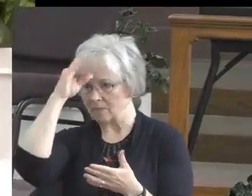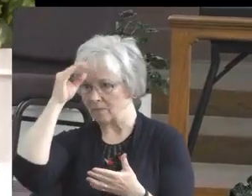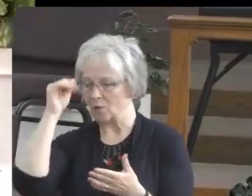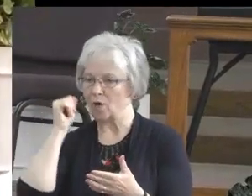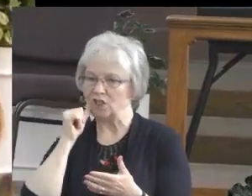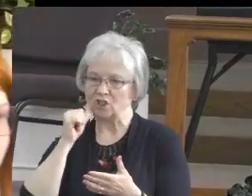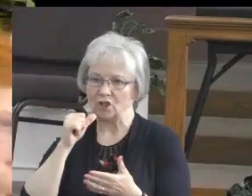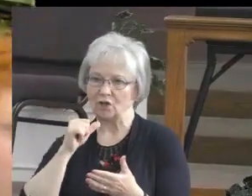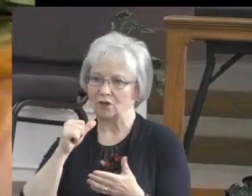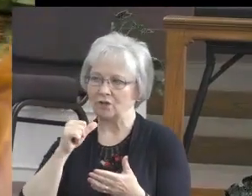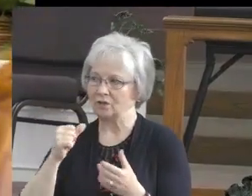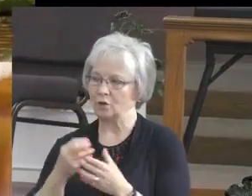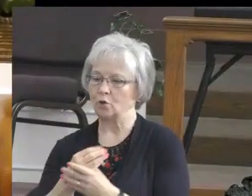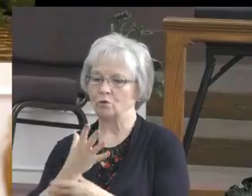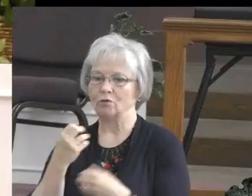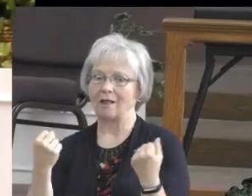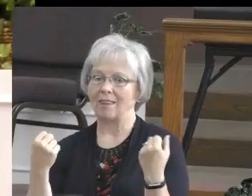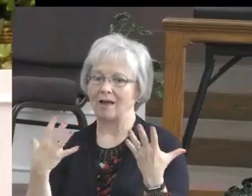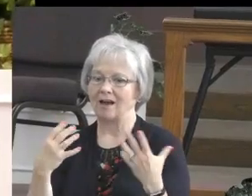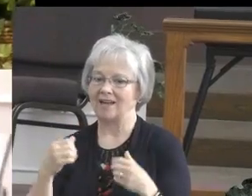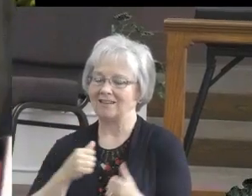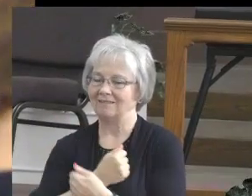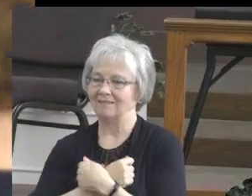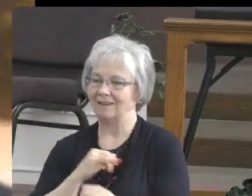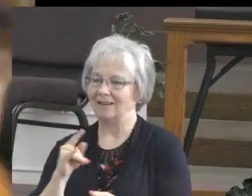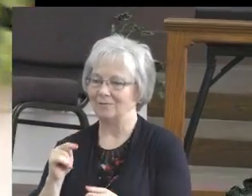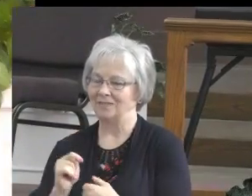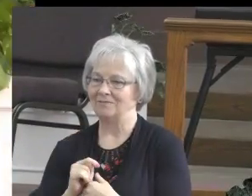lot. They grew a lot.